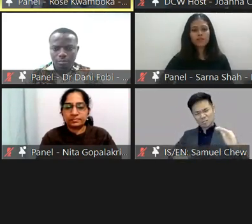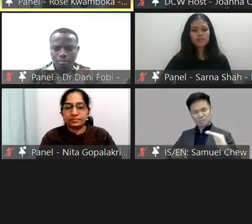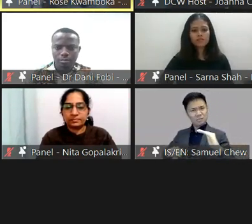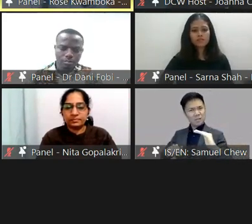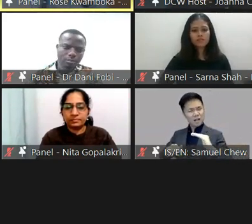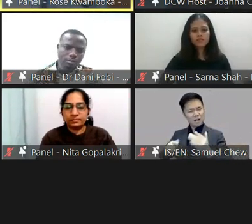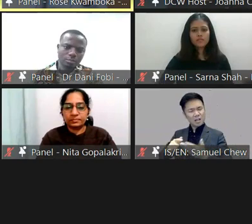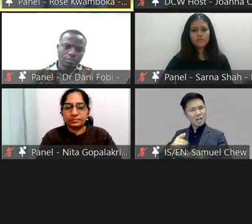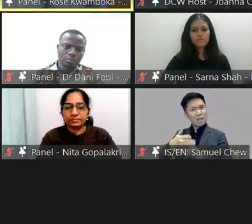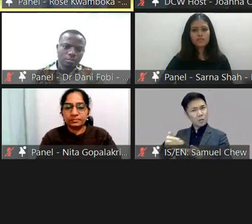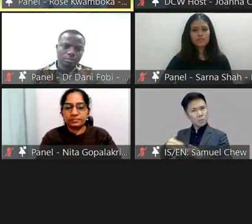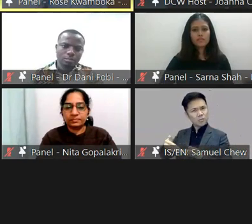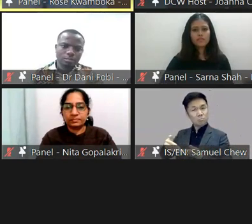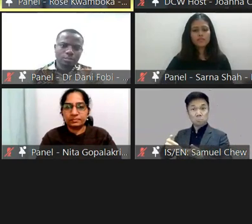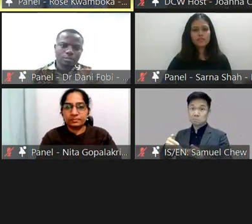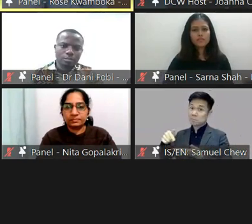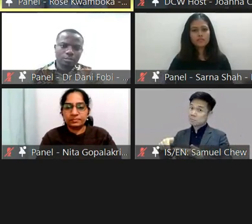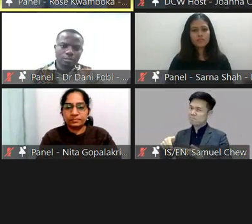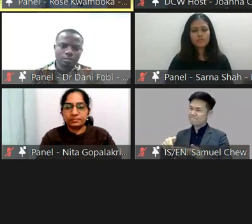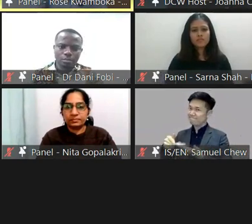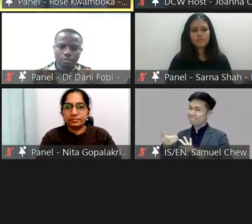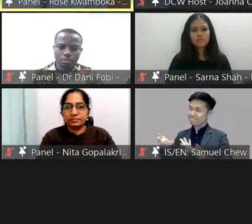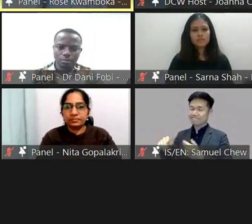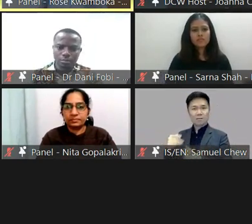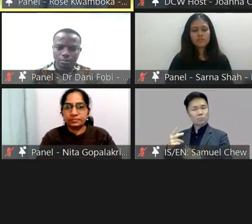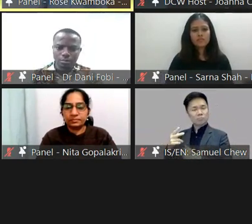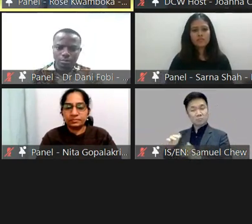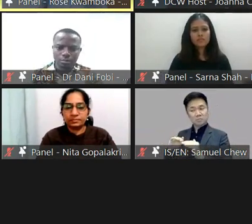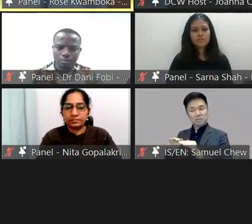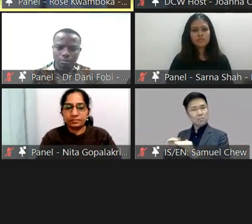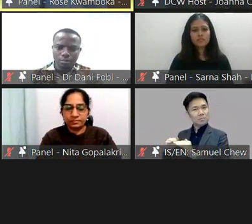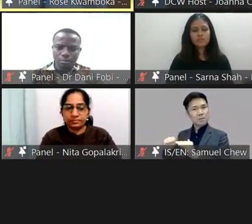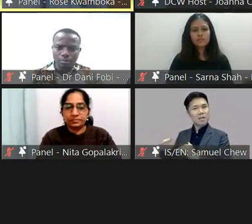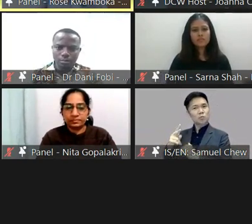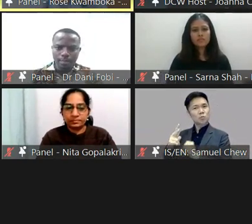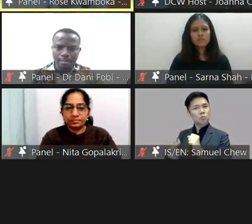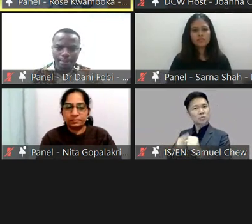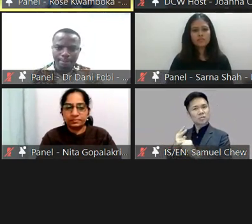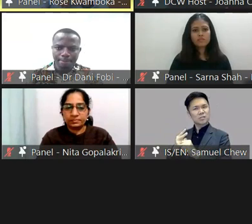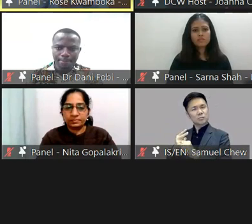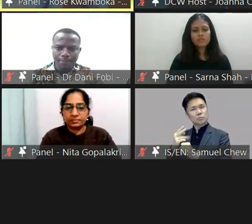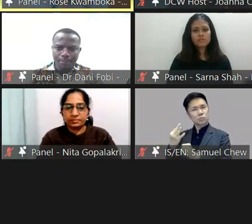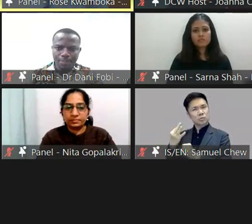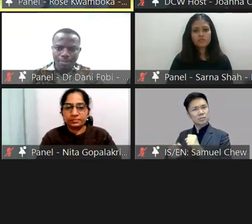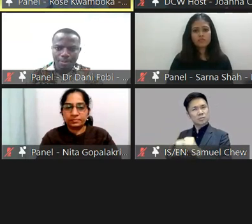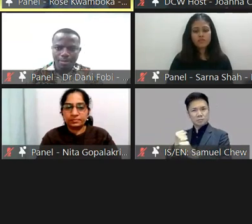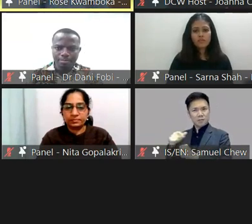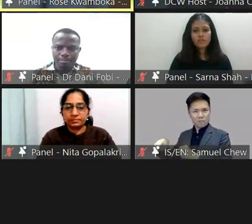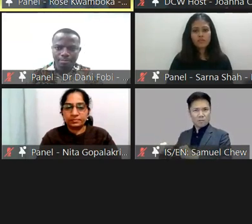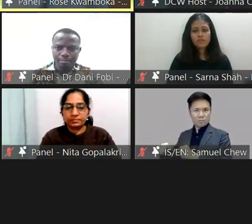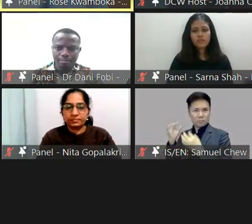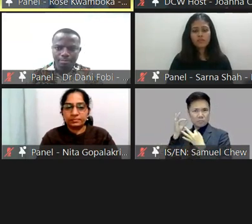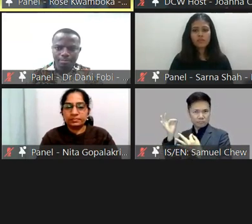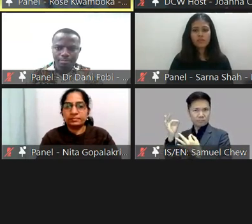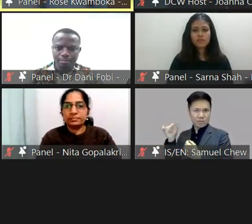child. But this is because of lack of the incidental learnings. Because of their deafness, they do